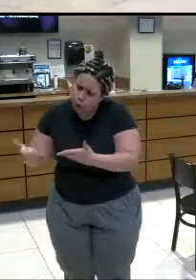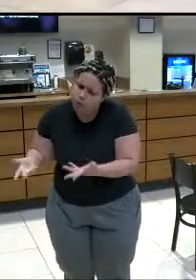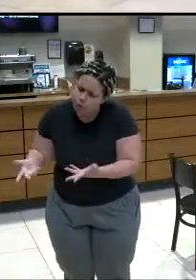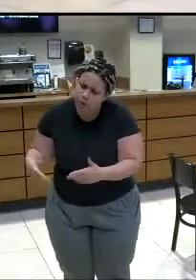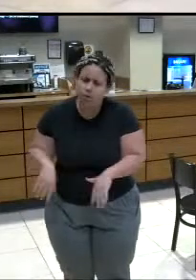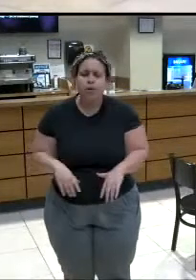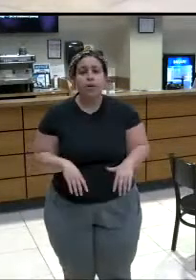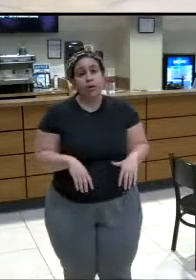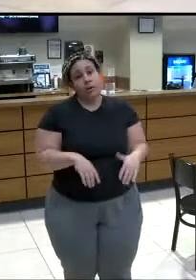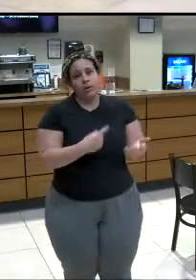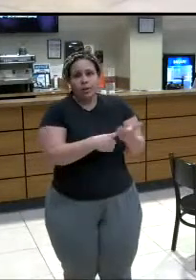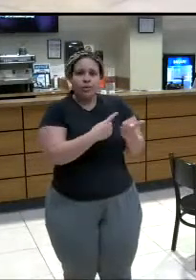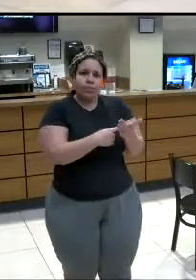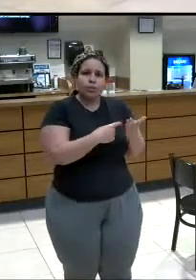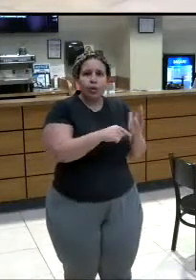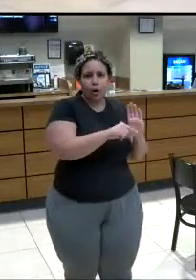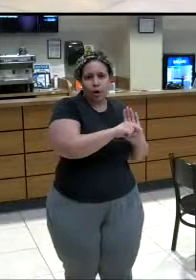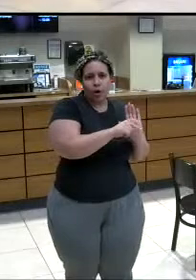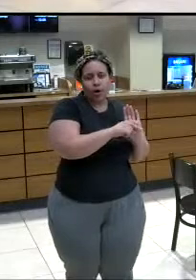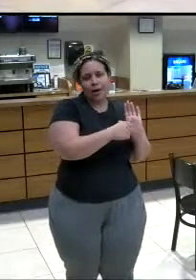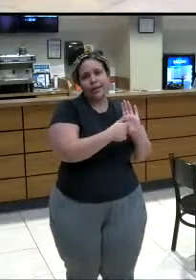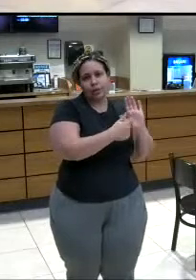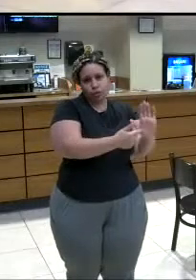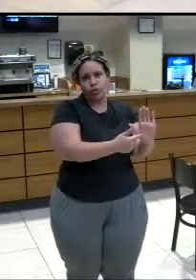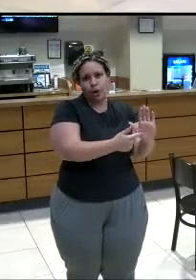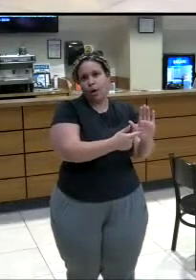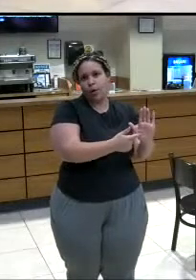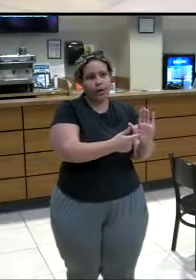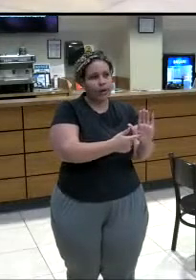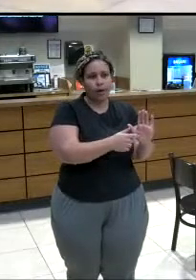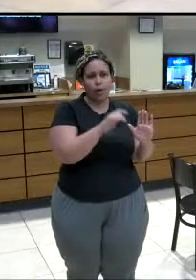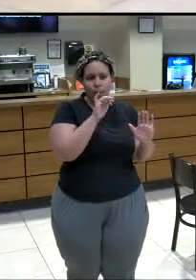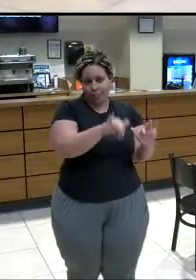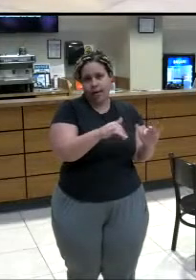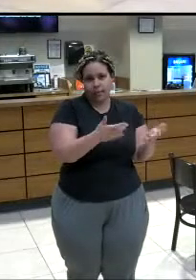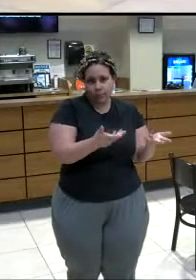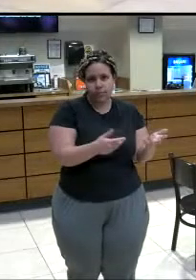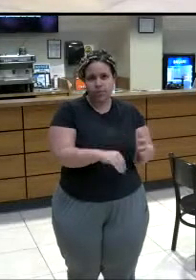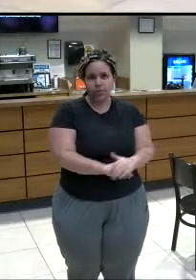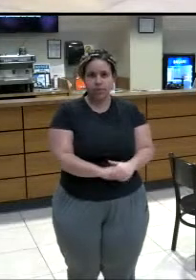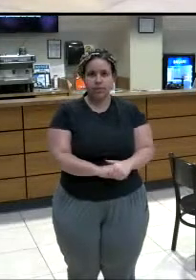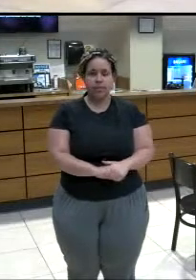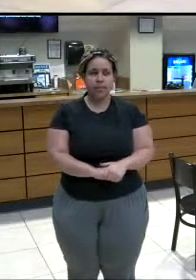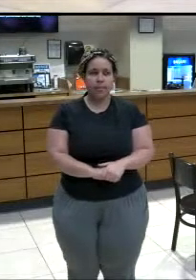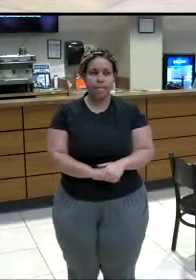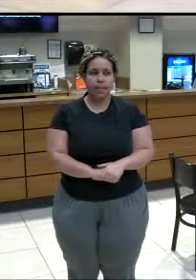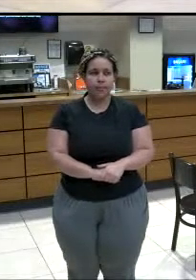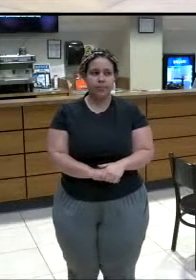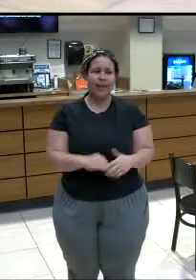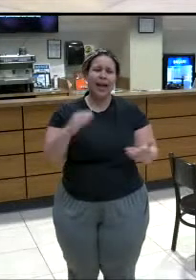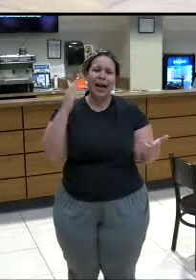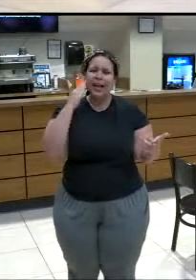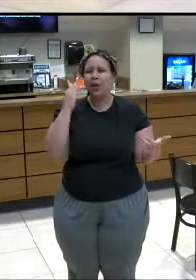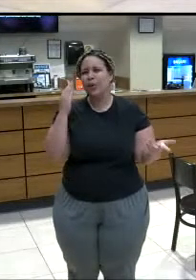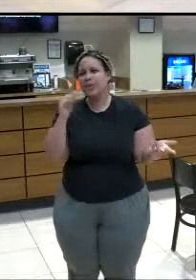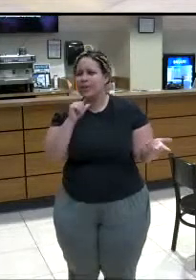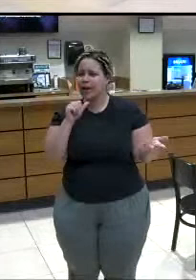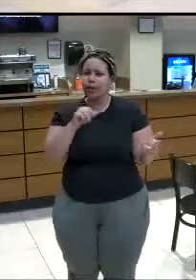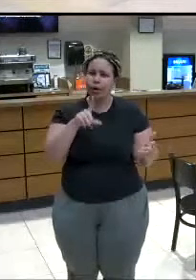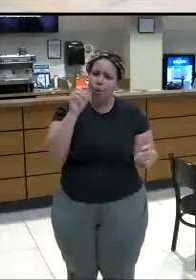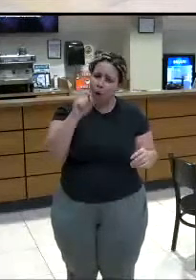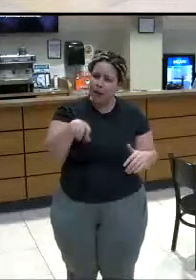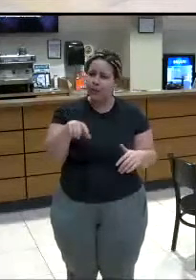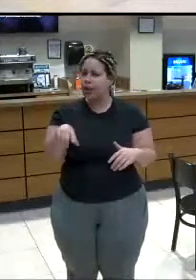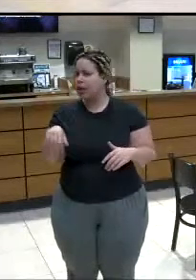accurately convey, this is actually how my child is doing. I will also say, and I know this is not your question, Dr. Dykeman,